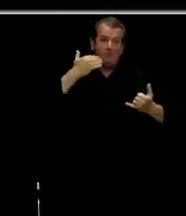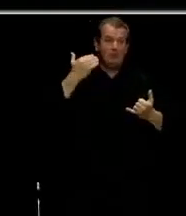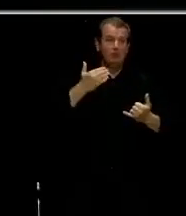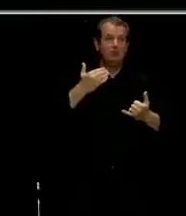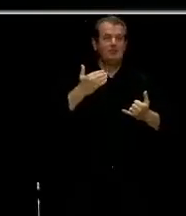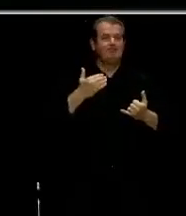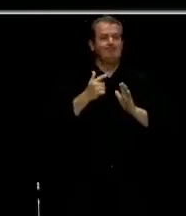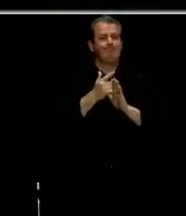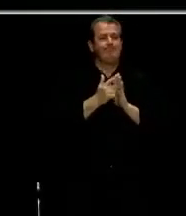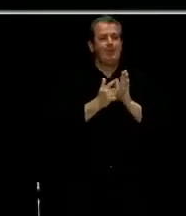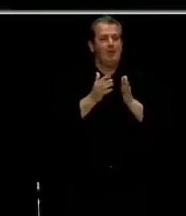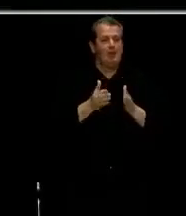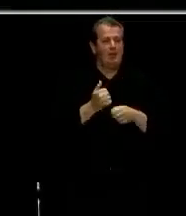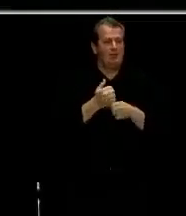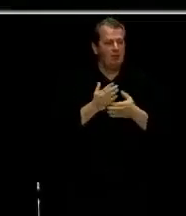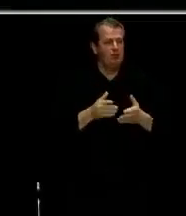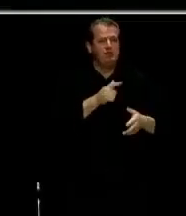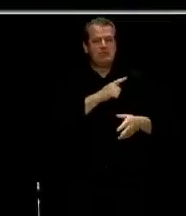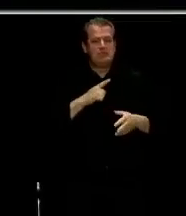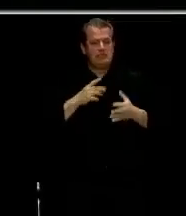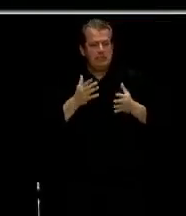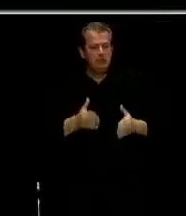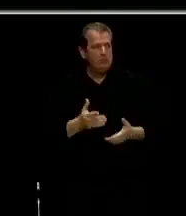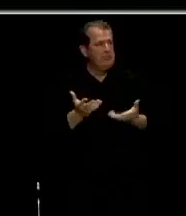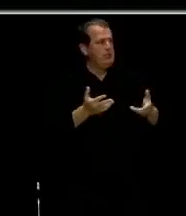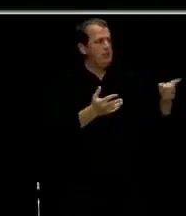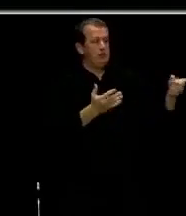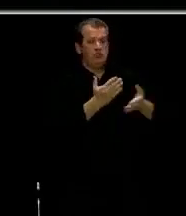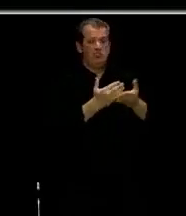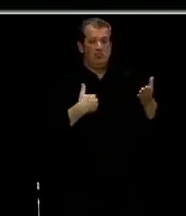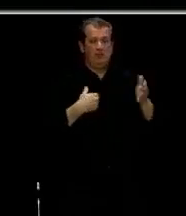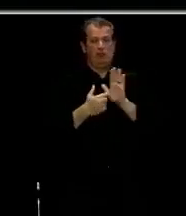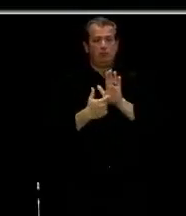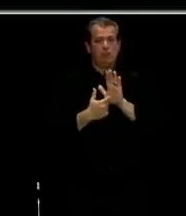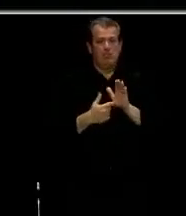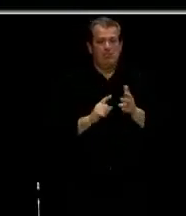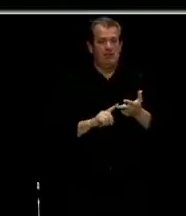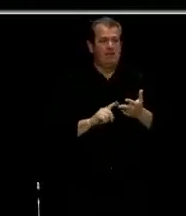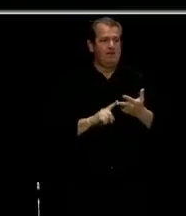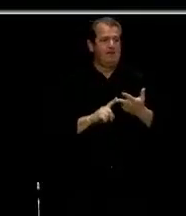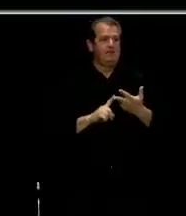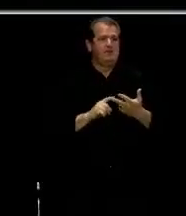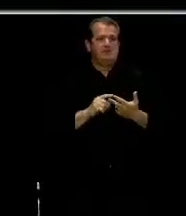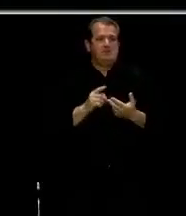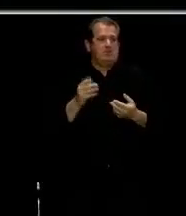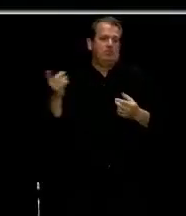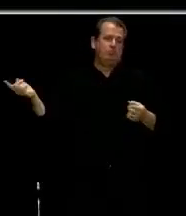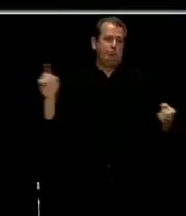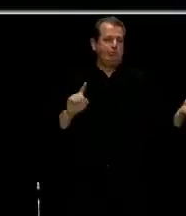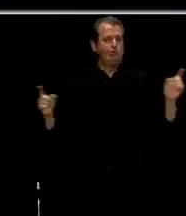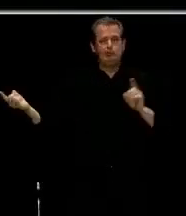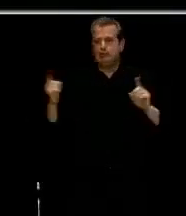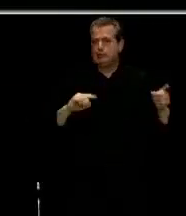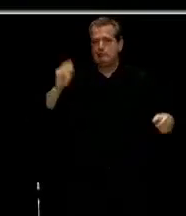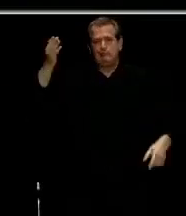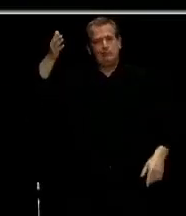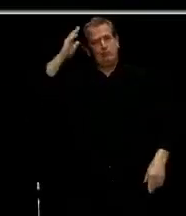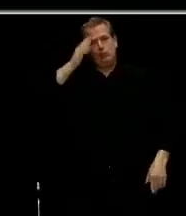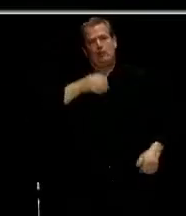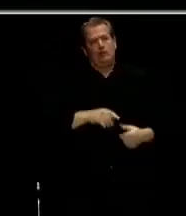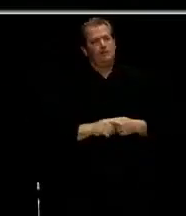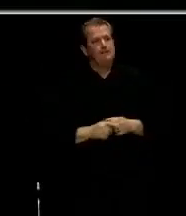here. And I'm going to introduce them to come up, and they have some have representatives here to say a few words on behalf